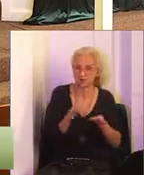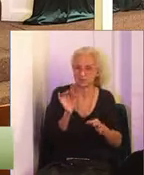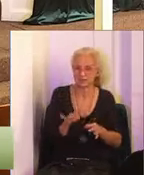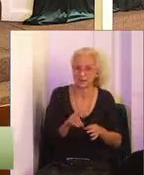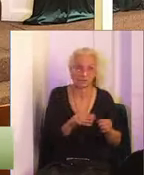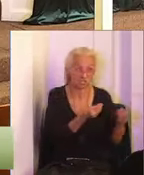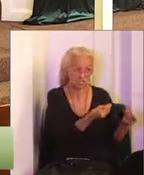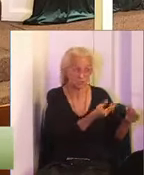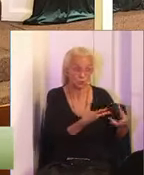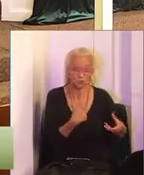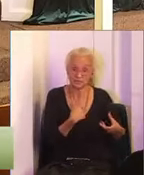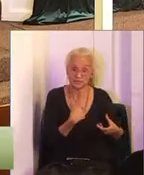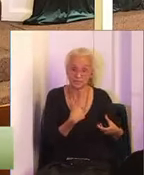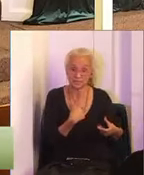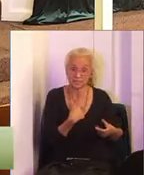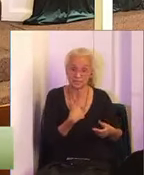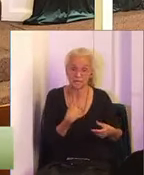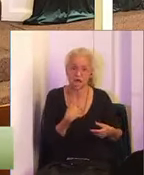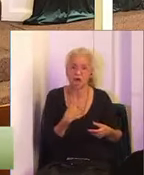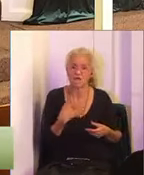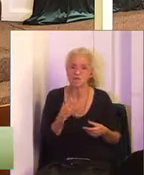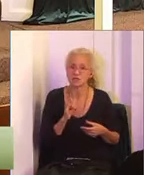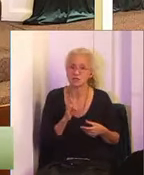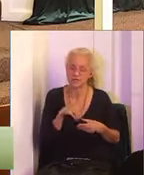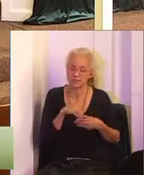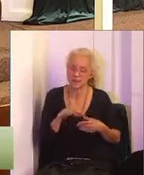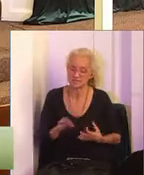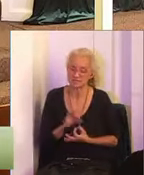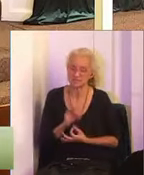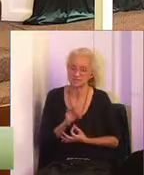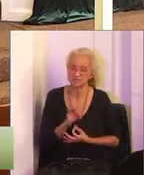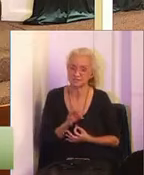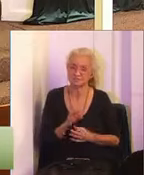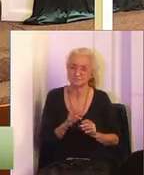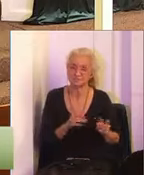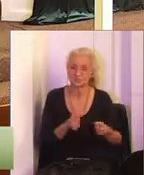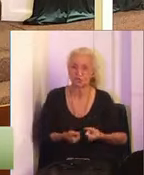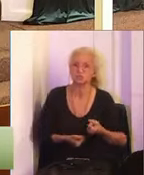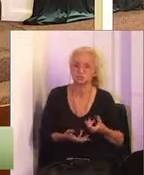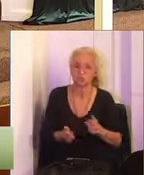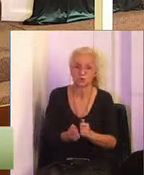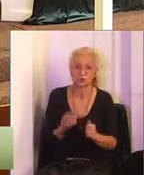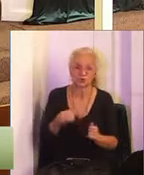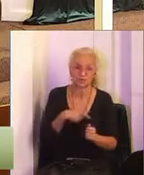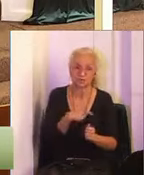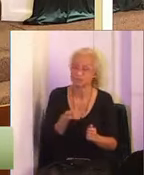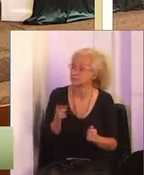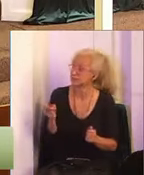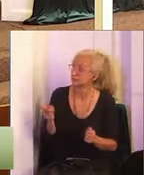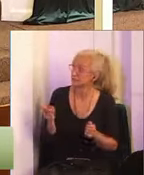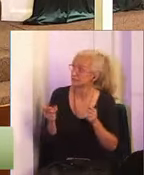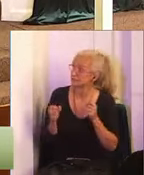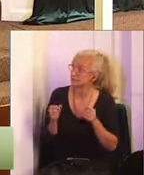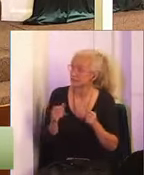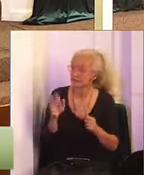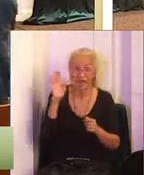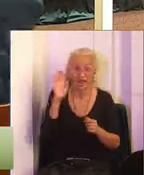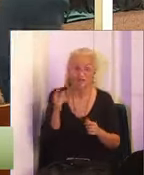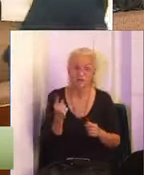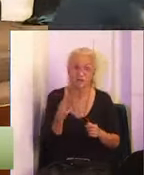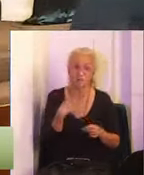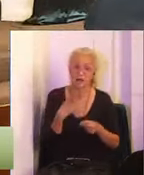me, I felt that in my spirit. So share with us about your mom. Yes. Hi,